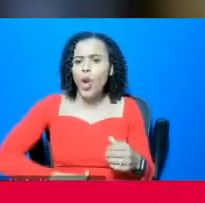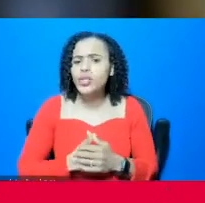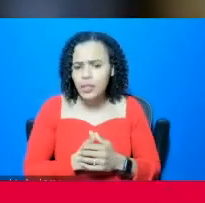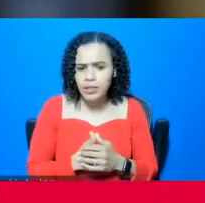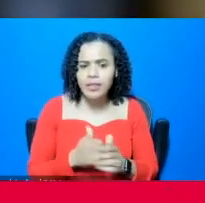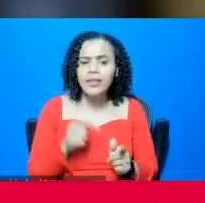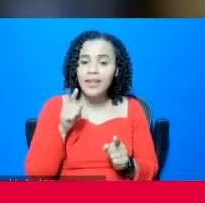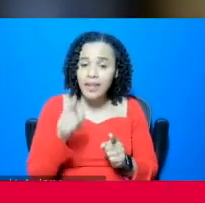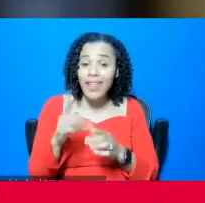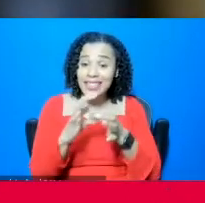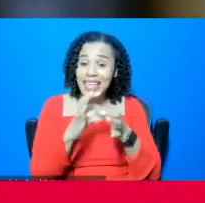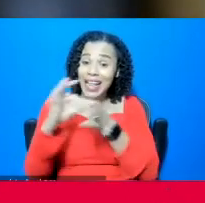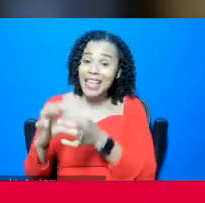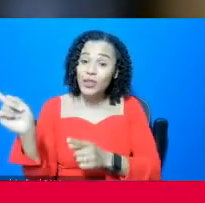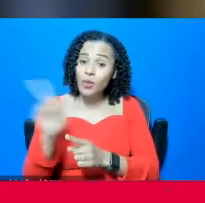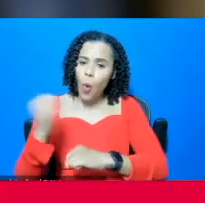interconnectedly linked with weaponization,